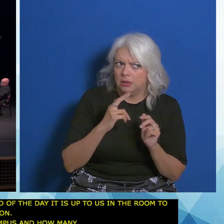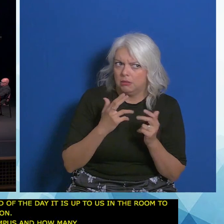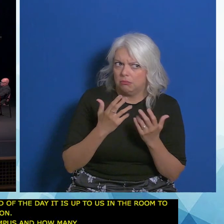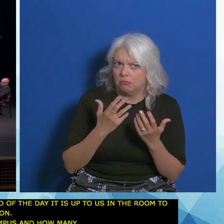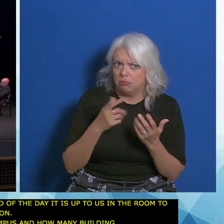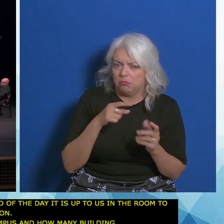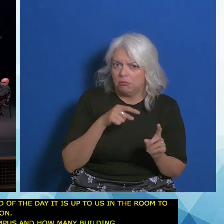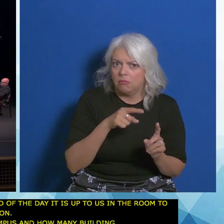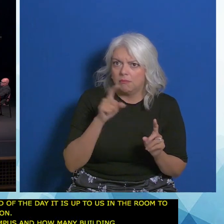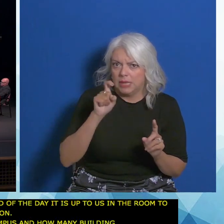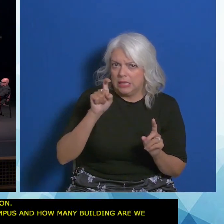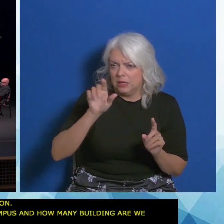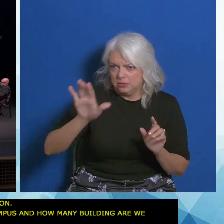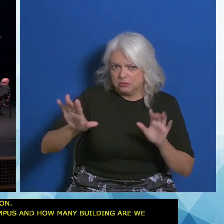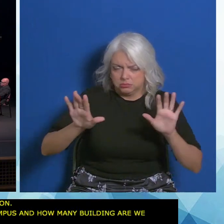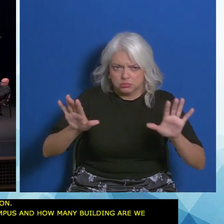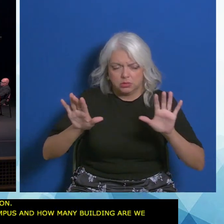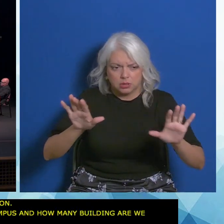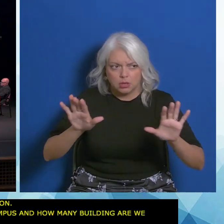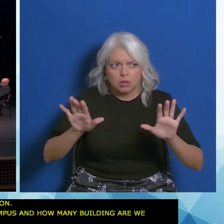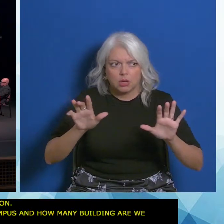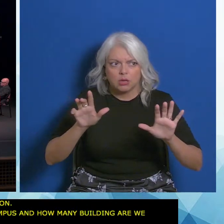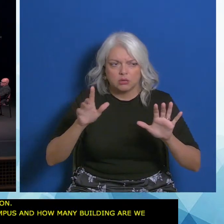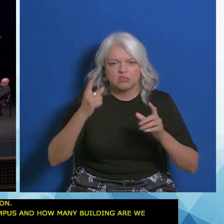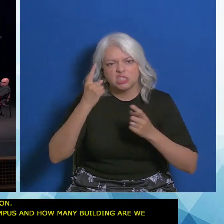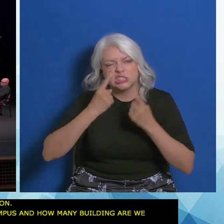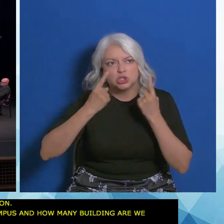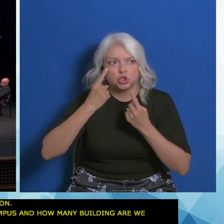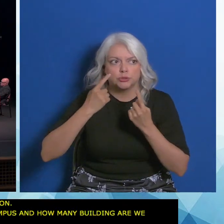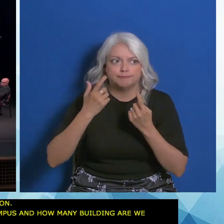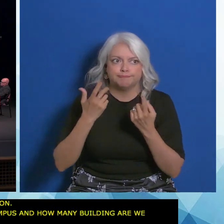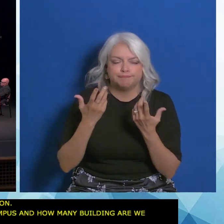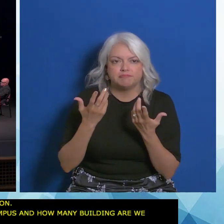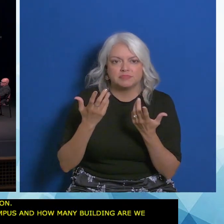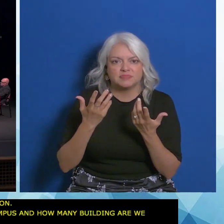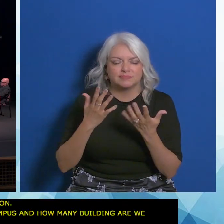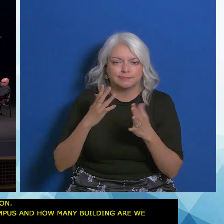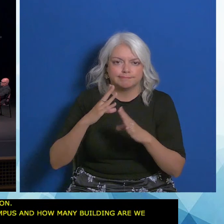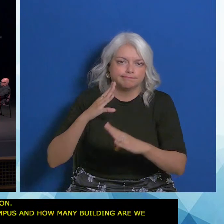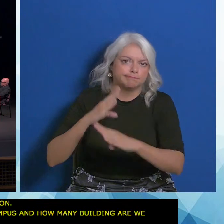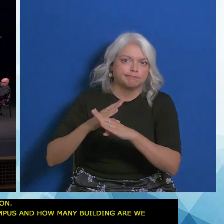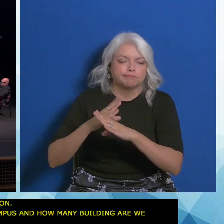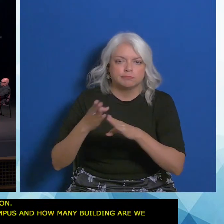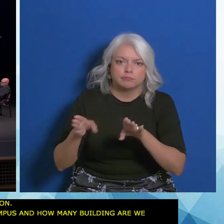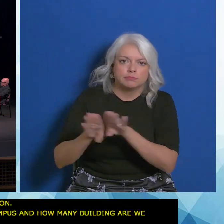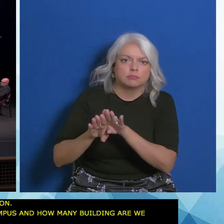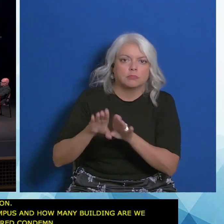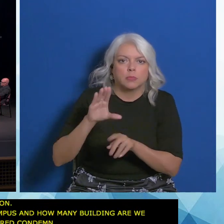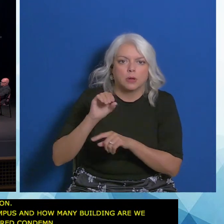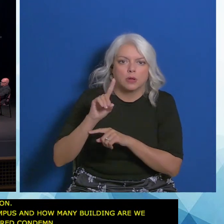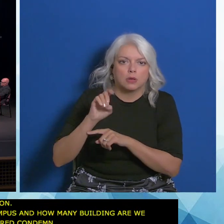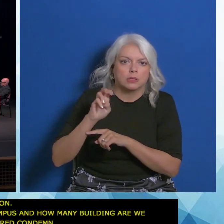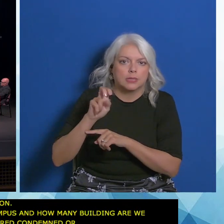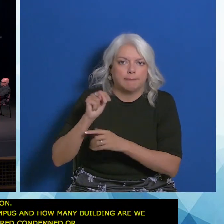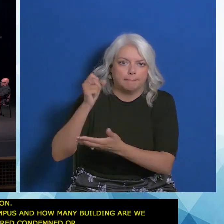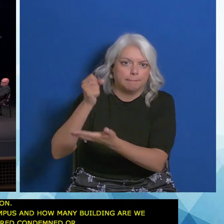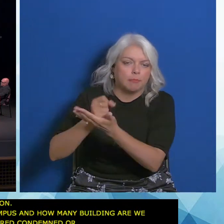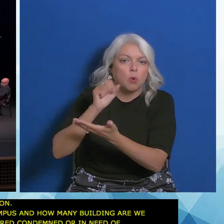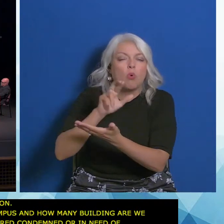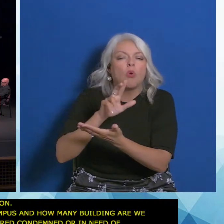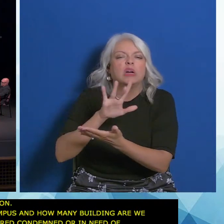at from the Phoenix campus that would be considered condemned or in need of significant